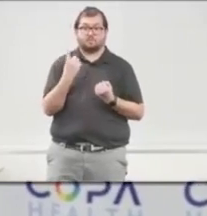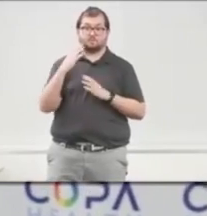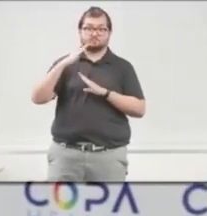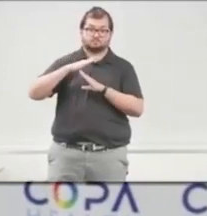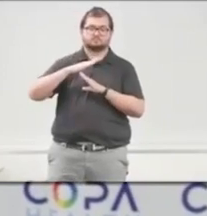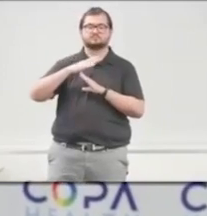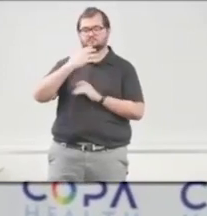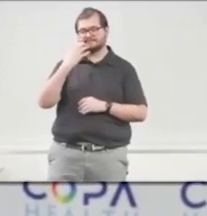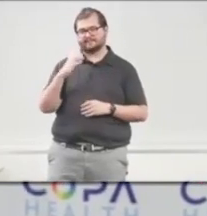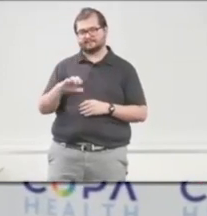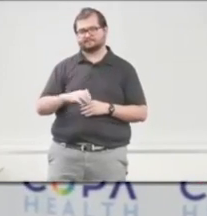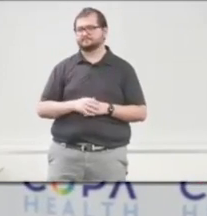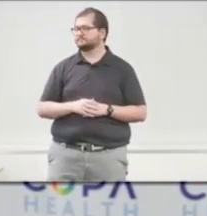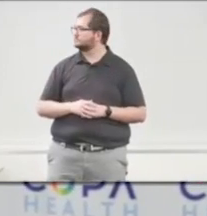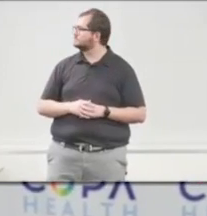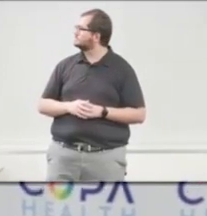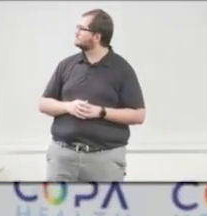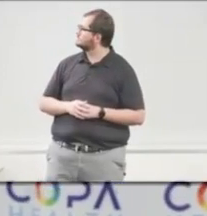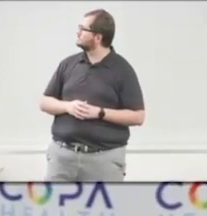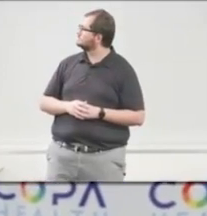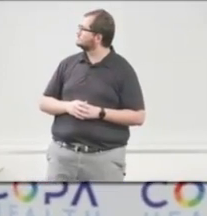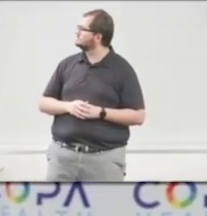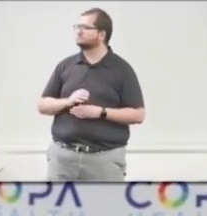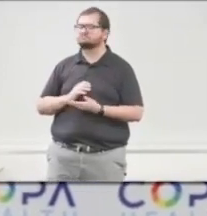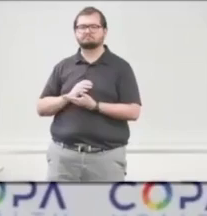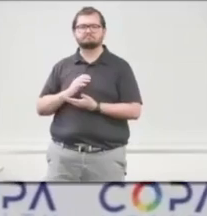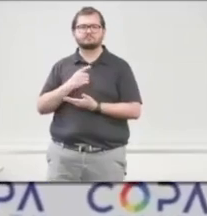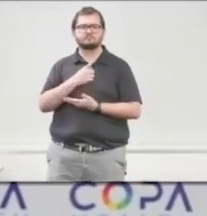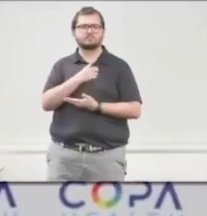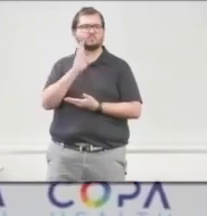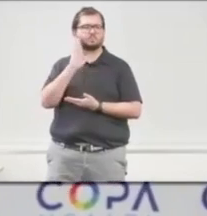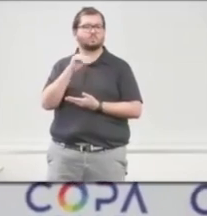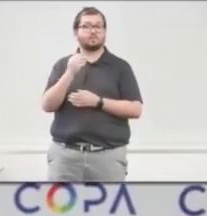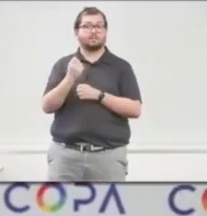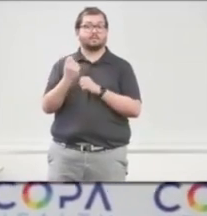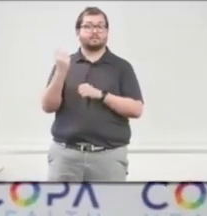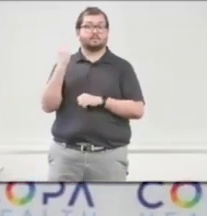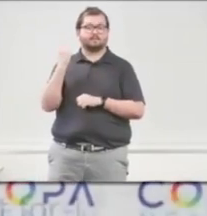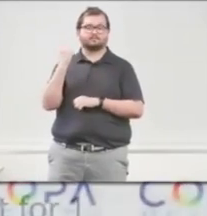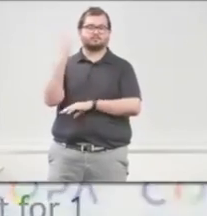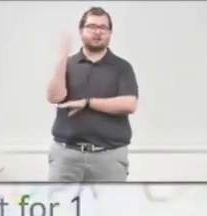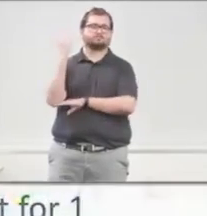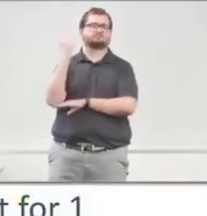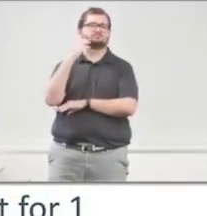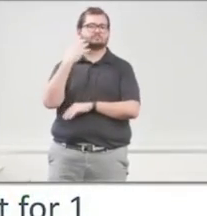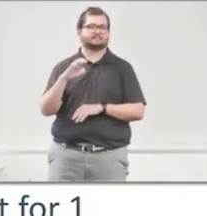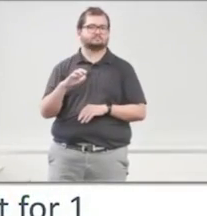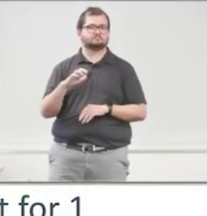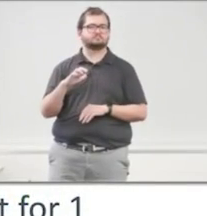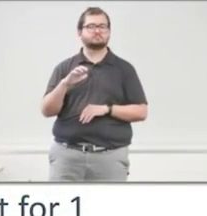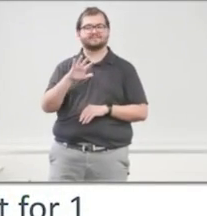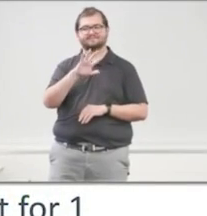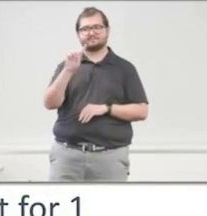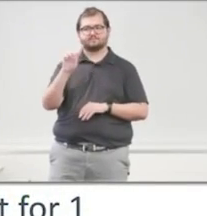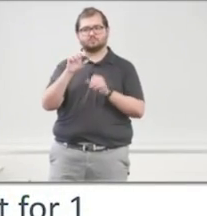So, let's see. Okay, so you guys all know that last year was a record-breaking year for heat. We had 51